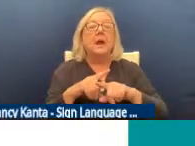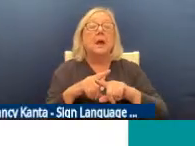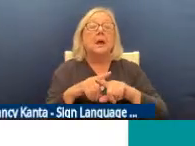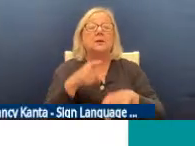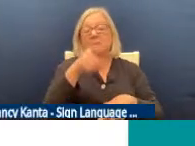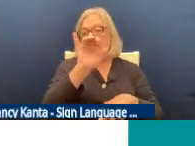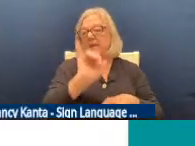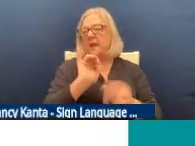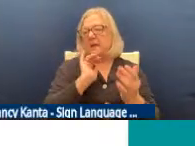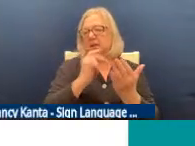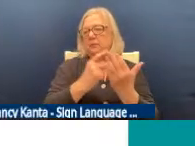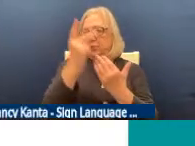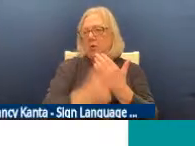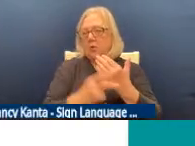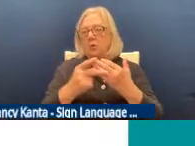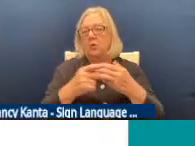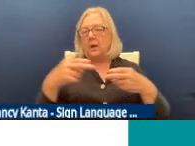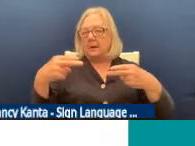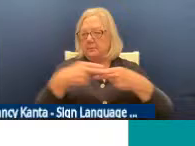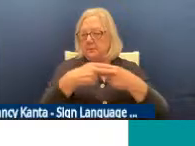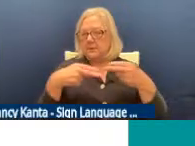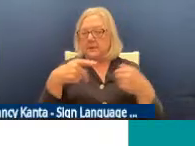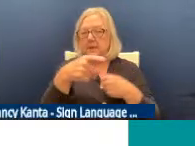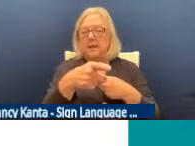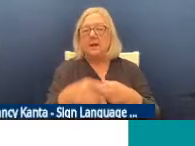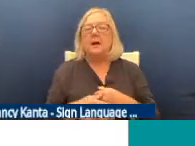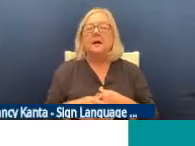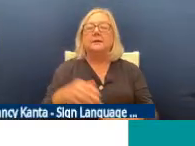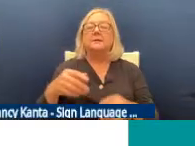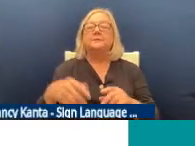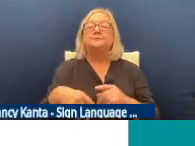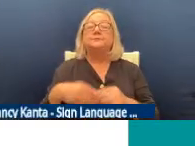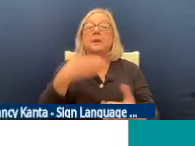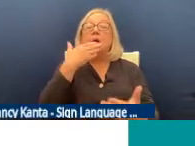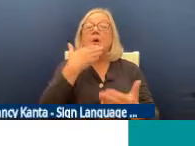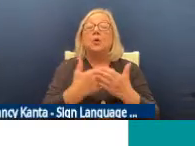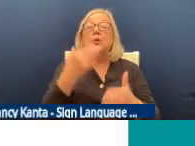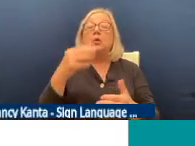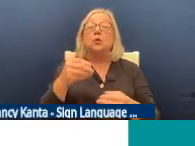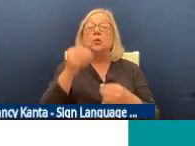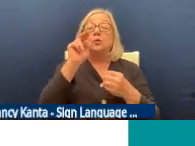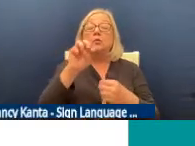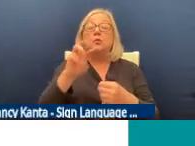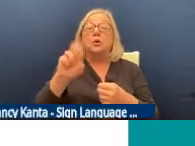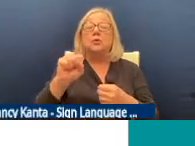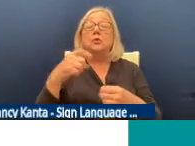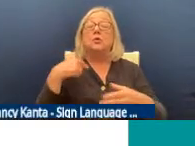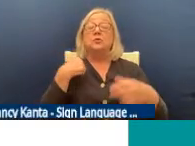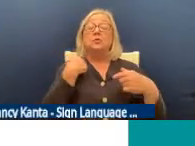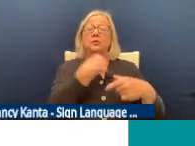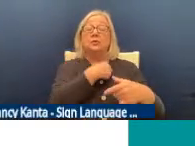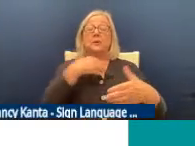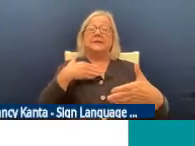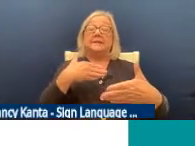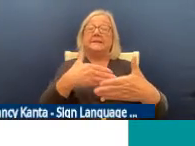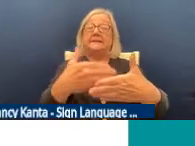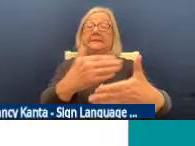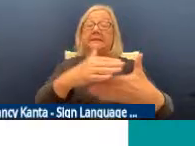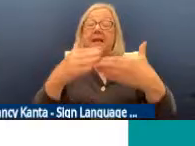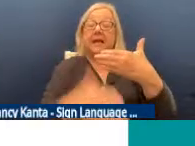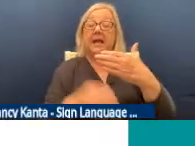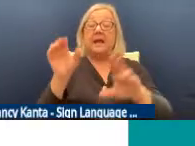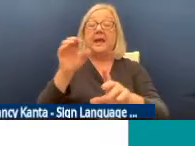news on this slide is that we are tending towards the end of the environmental process. And that will